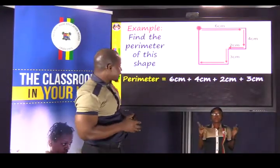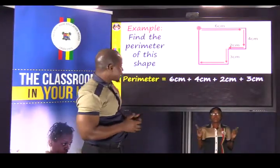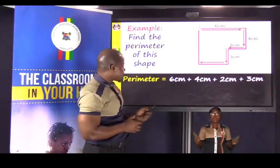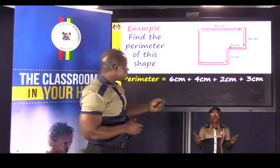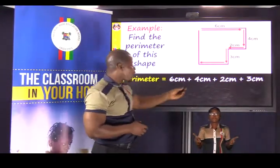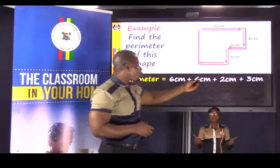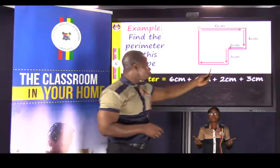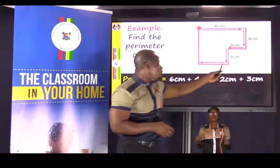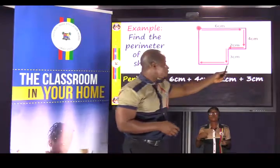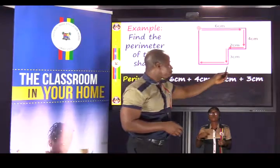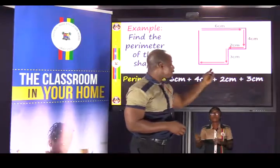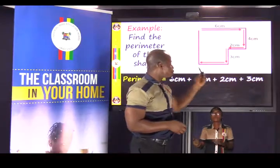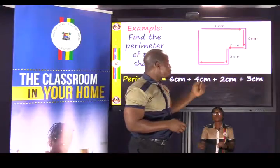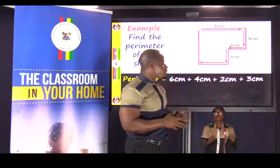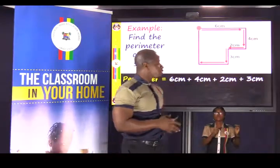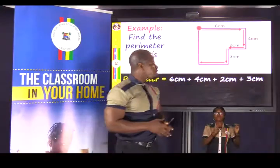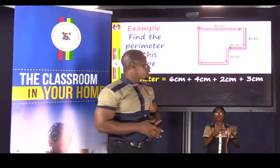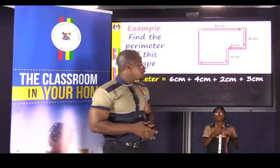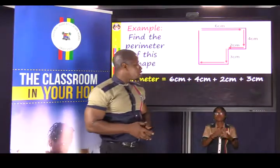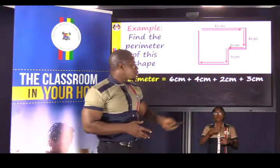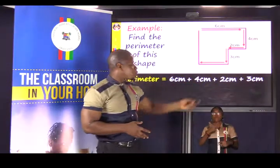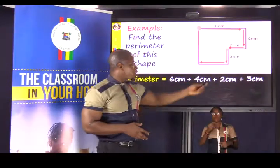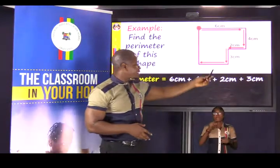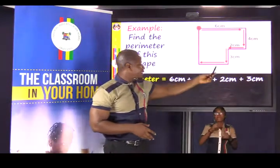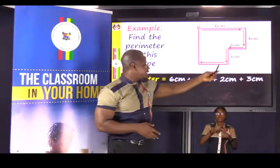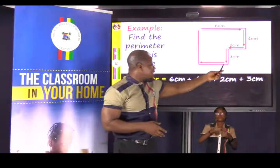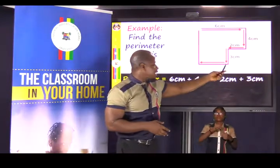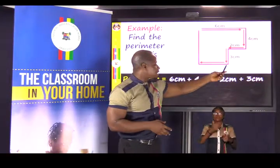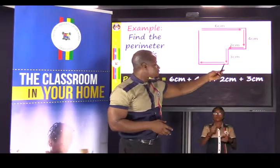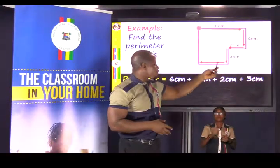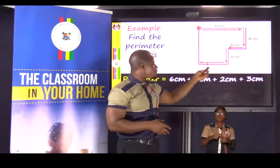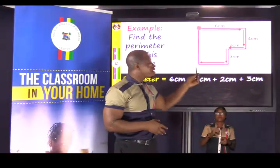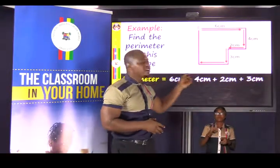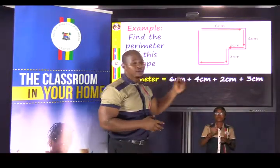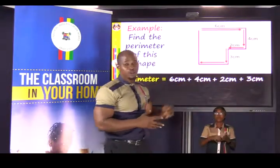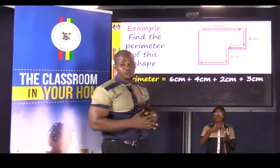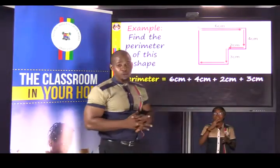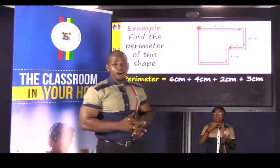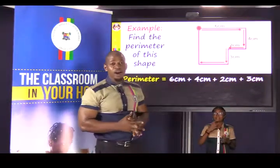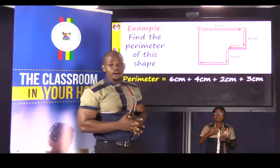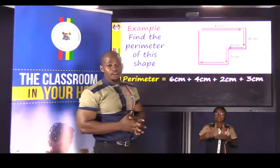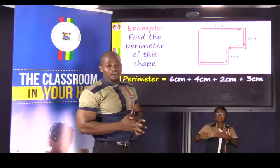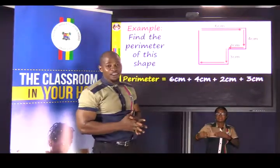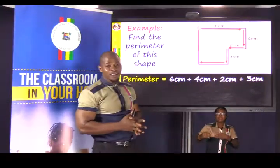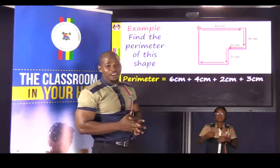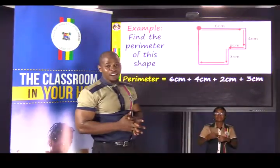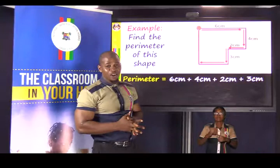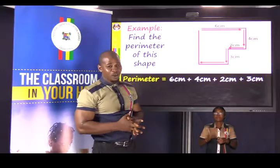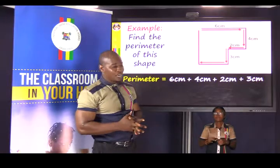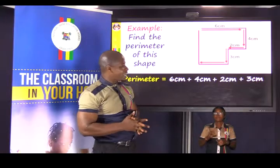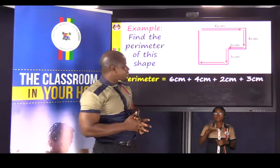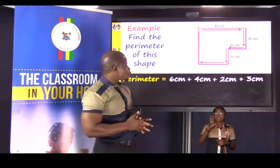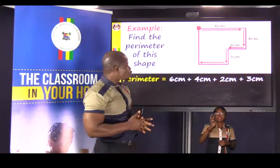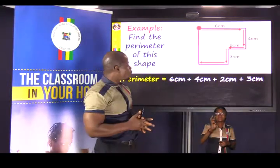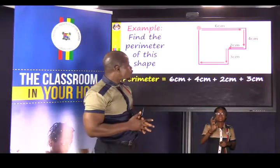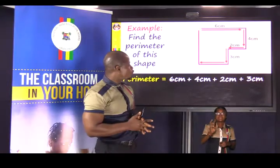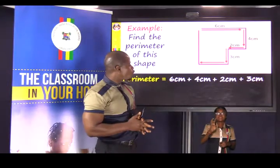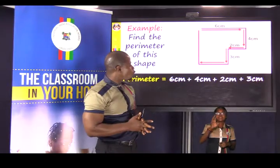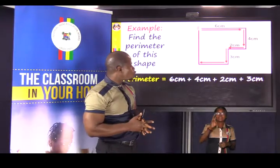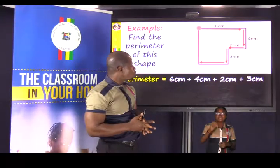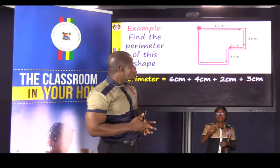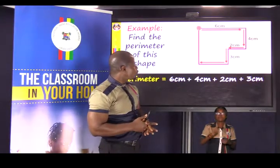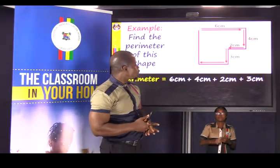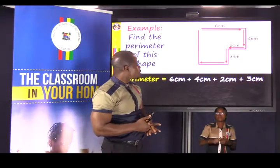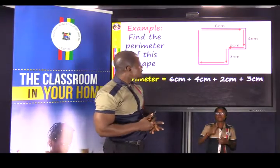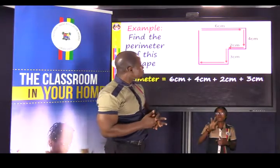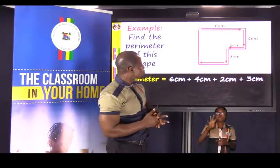okay. Now I want to move from here to here. But what is the distance from here to here? Okay, we do not